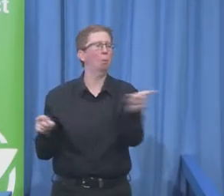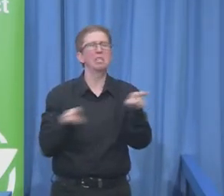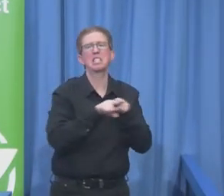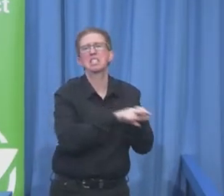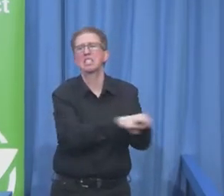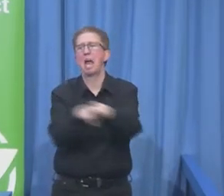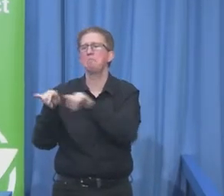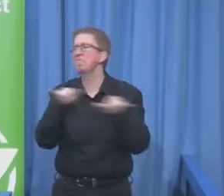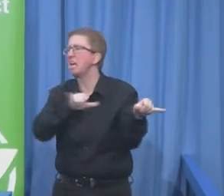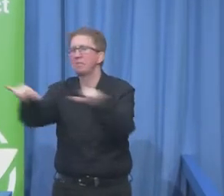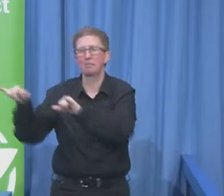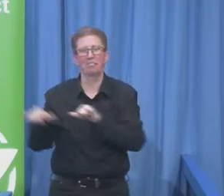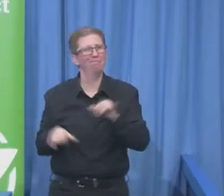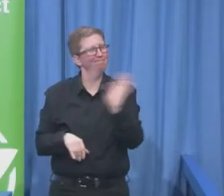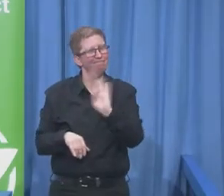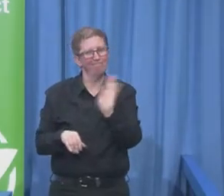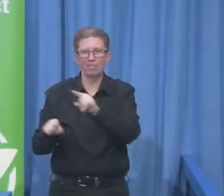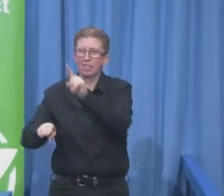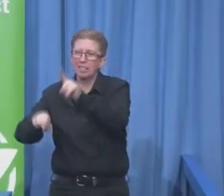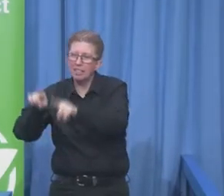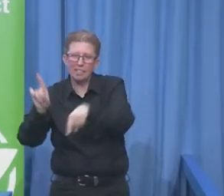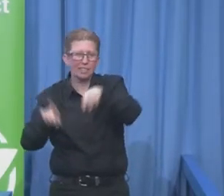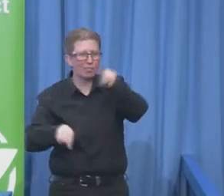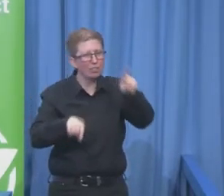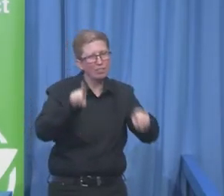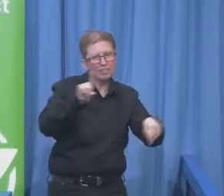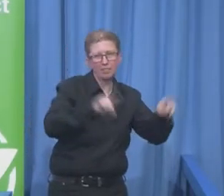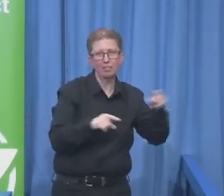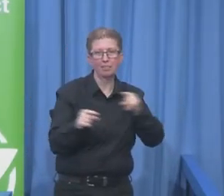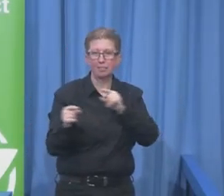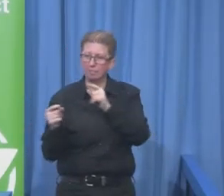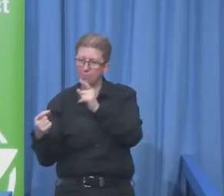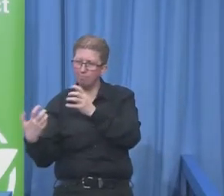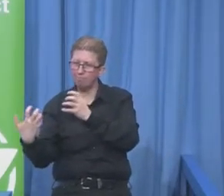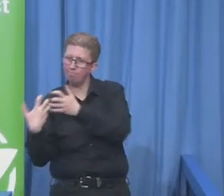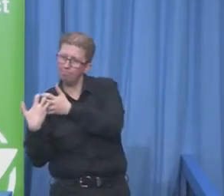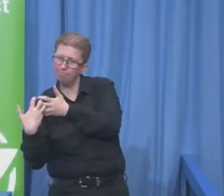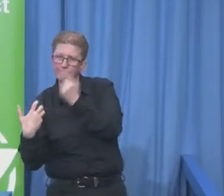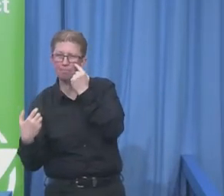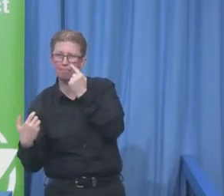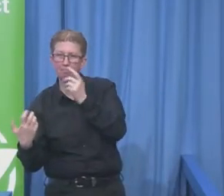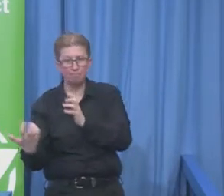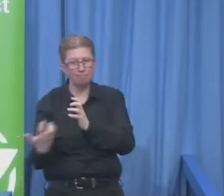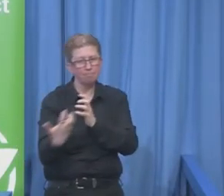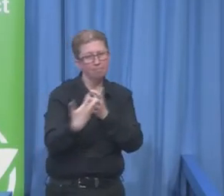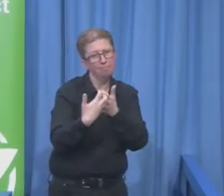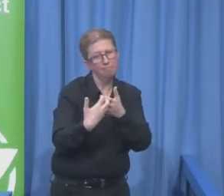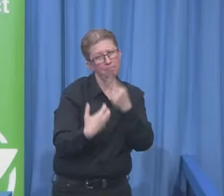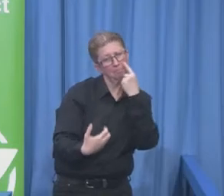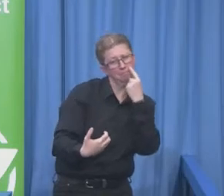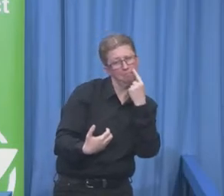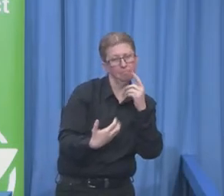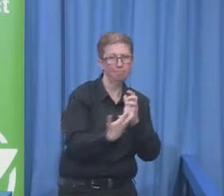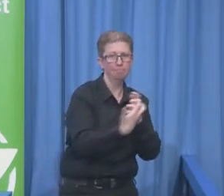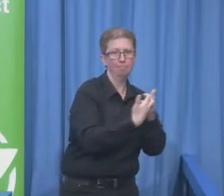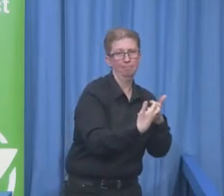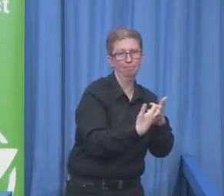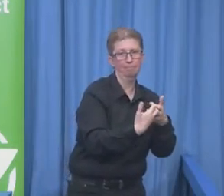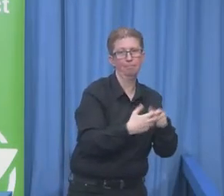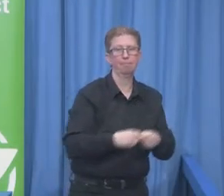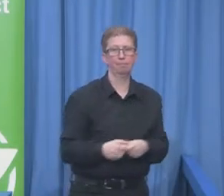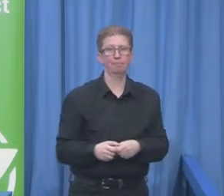the organization. The last part that we look at is also, you know, it's not just enough to have employment. We need to look at